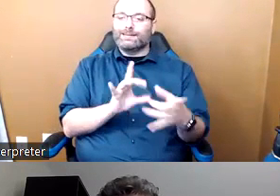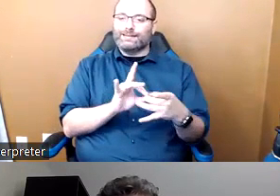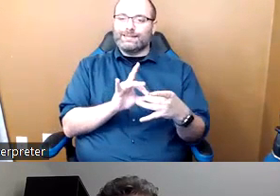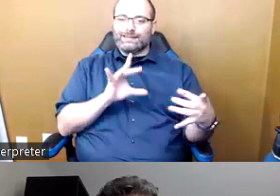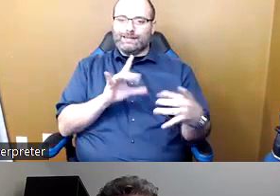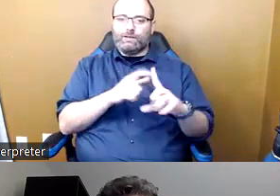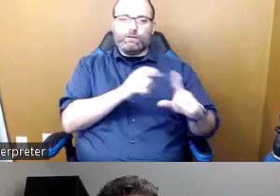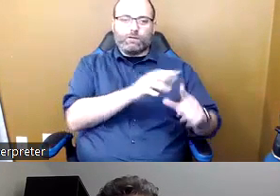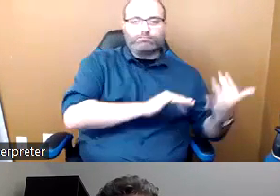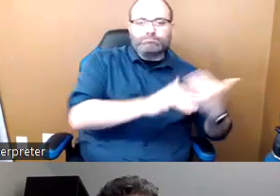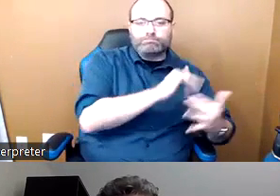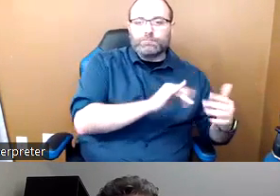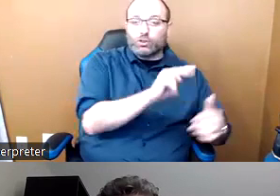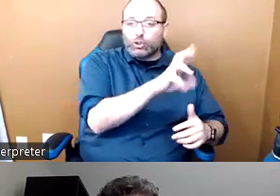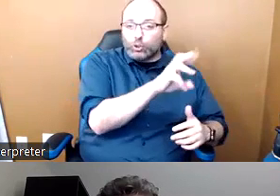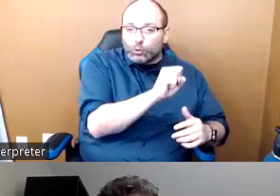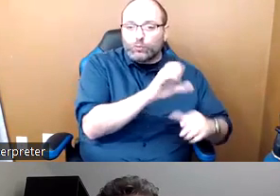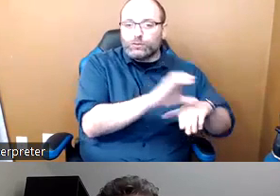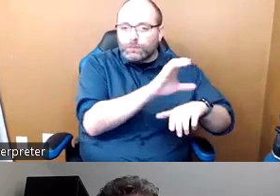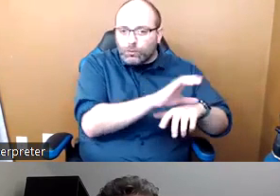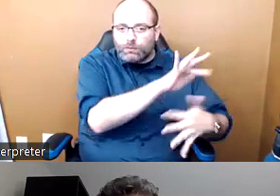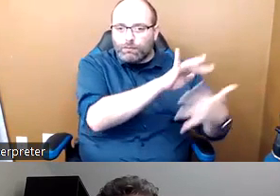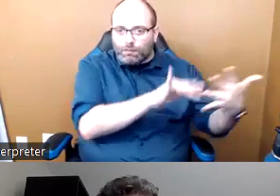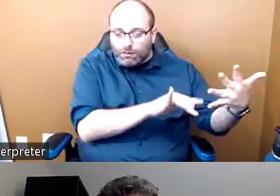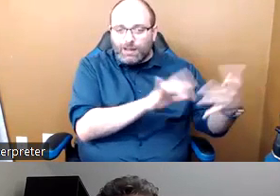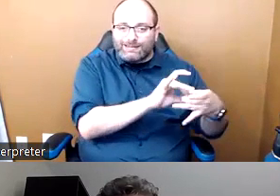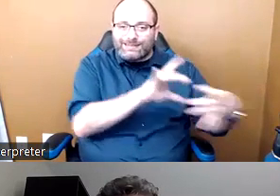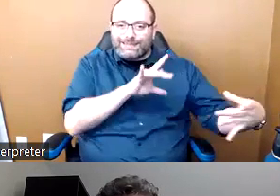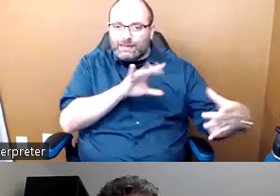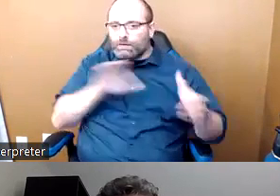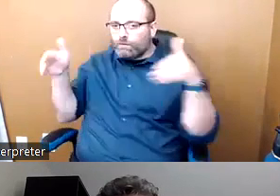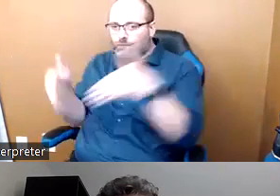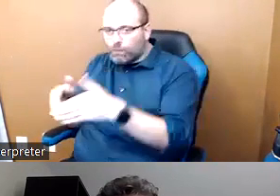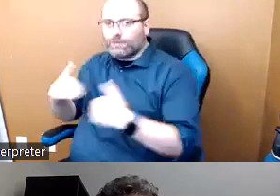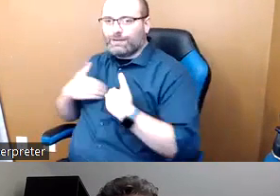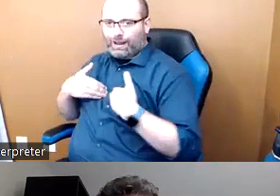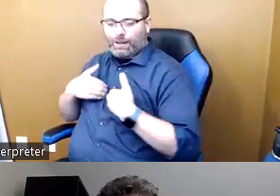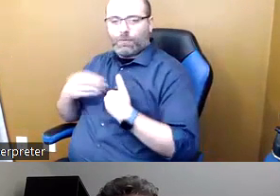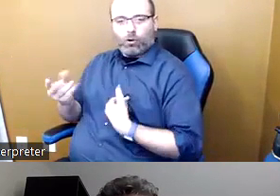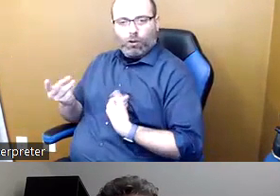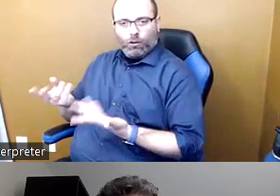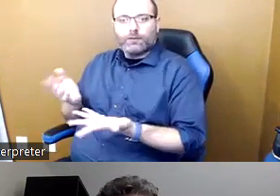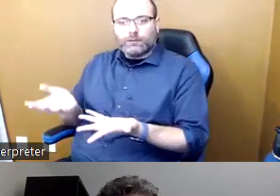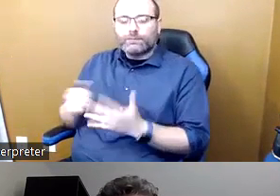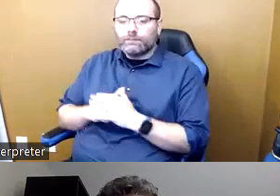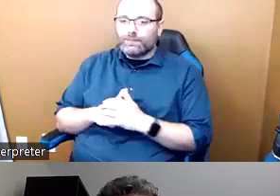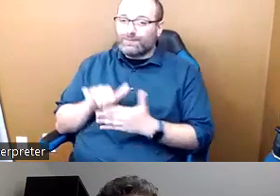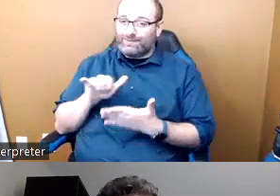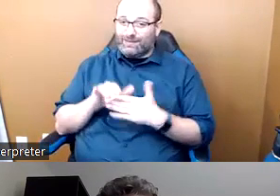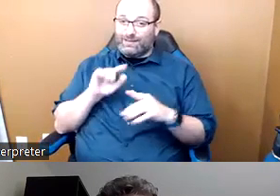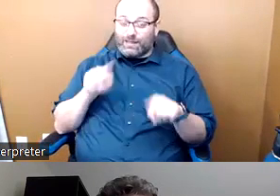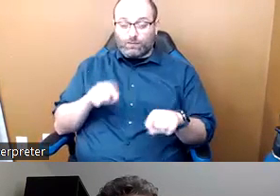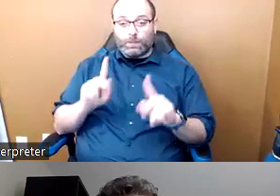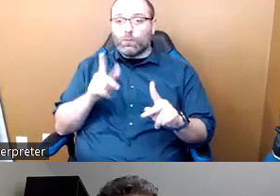right, and take a step away from the computer. And I know that is an answer for anyone who has, you know,